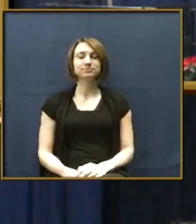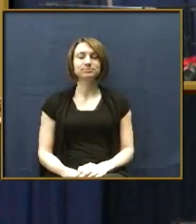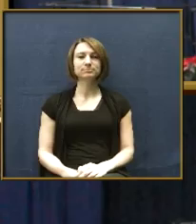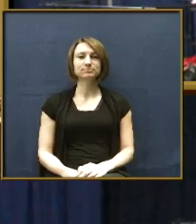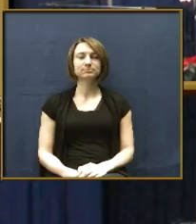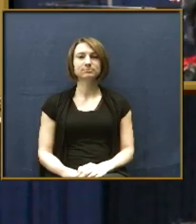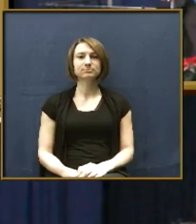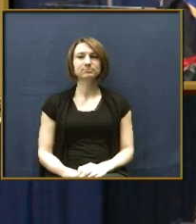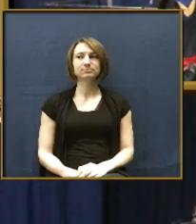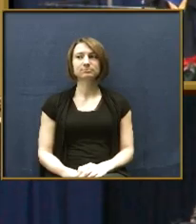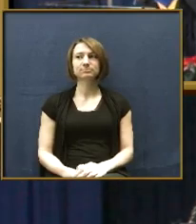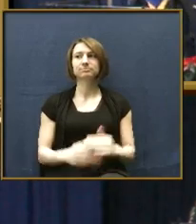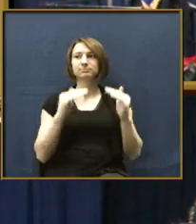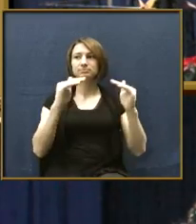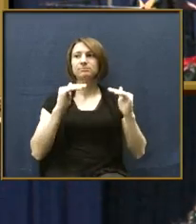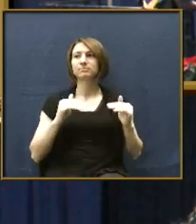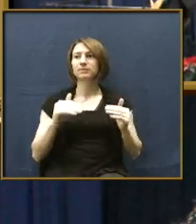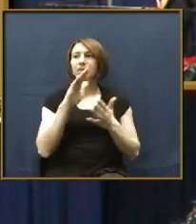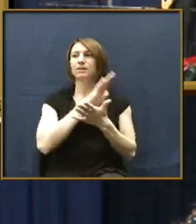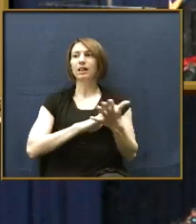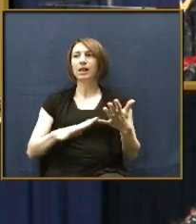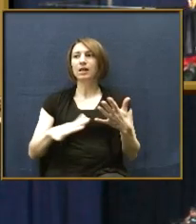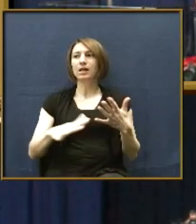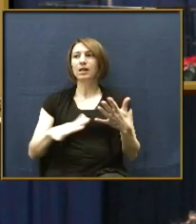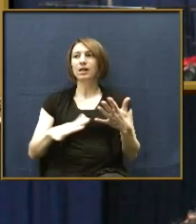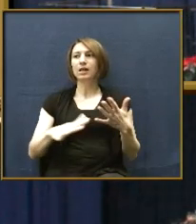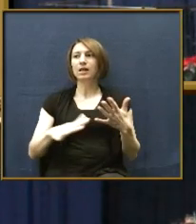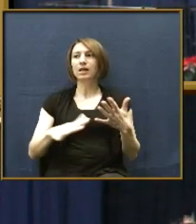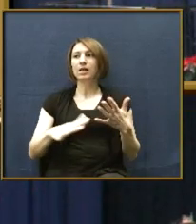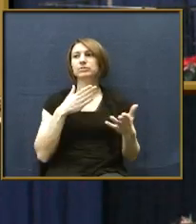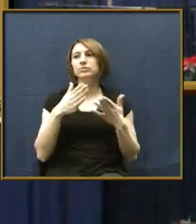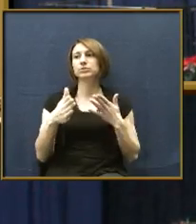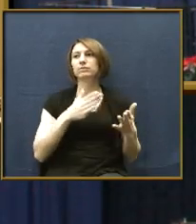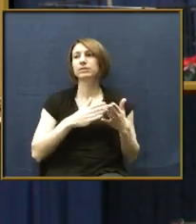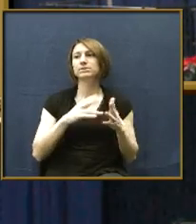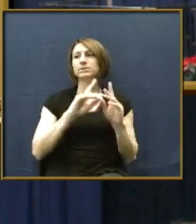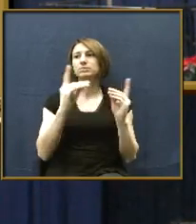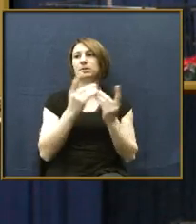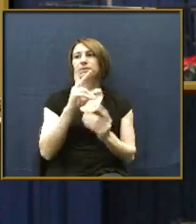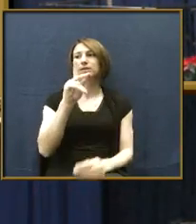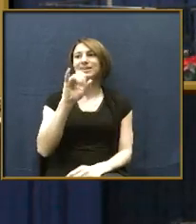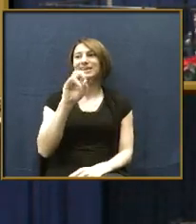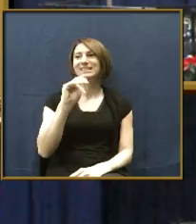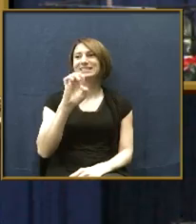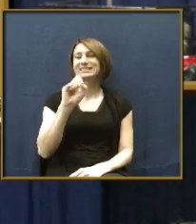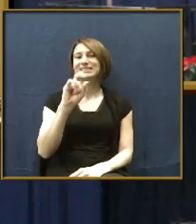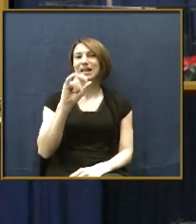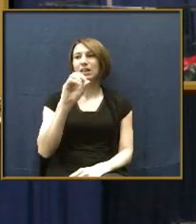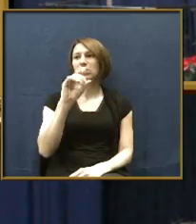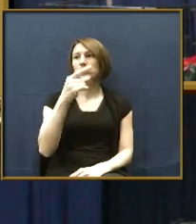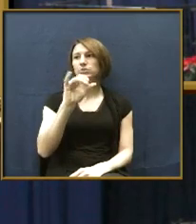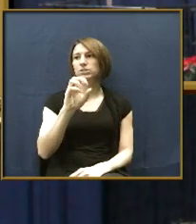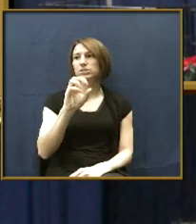The Arthur College of Health and Human Services, leading the is Dr. Kathleen Price,